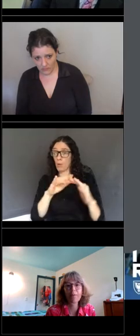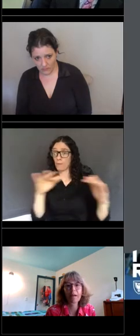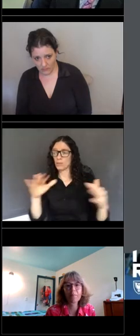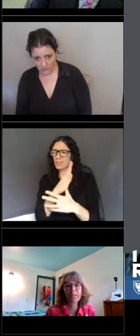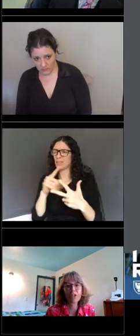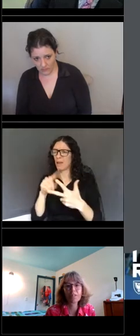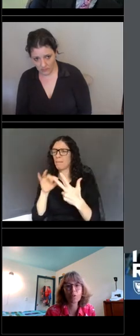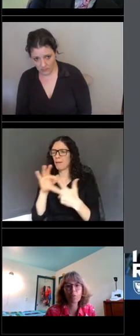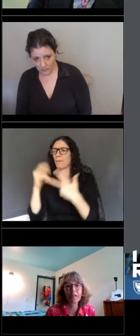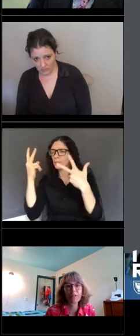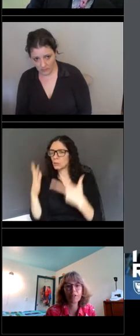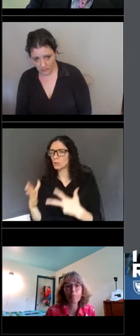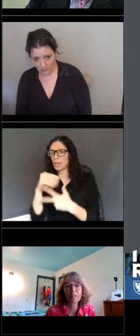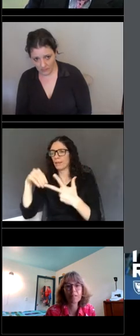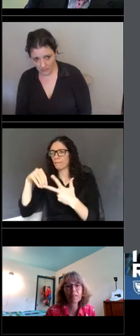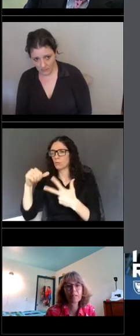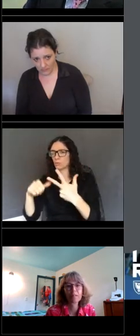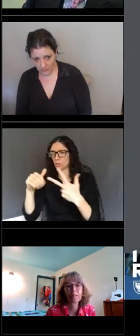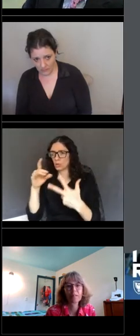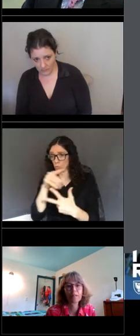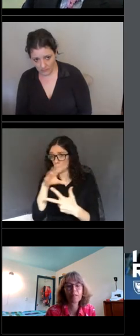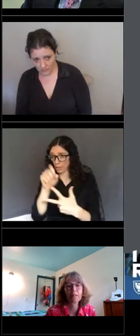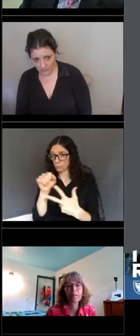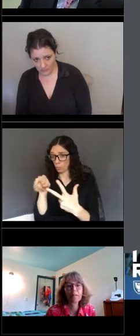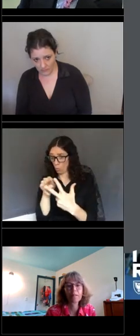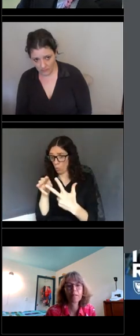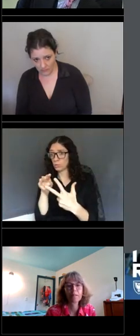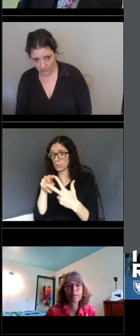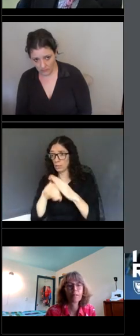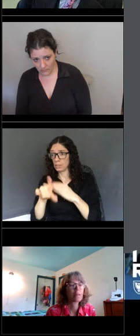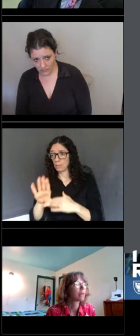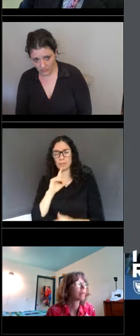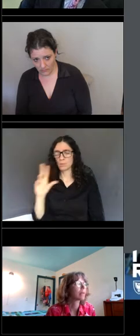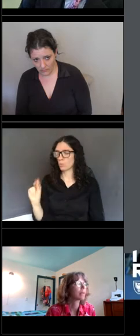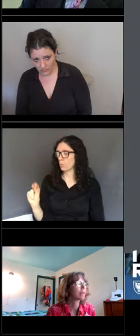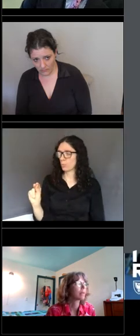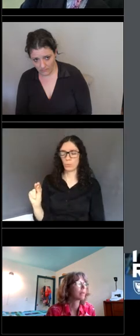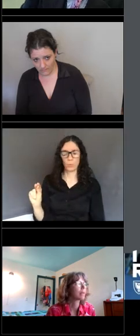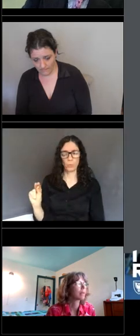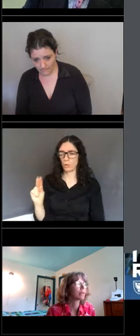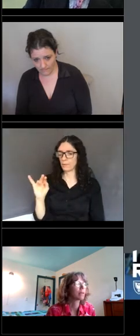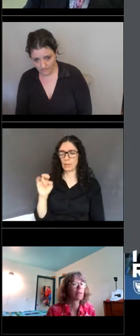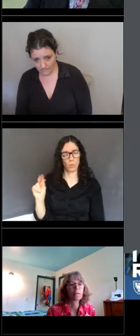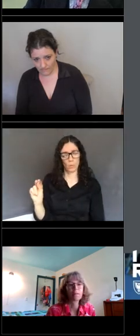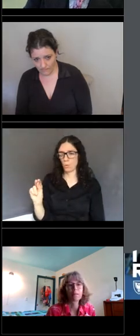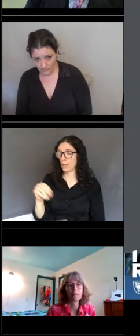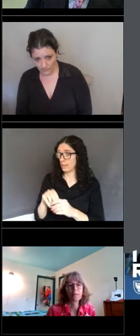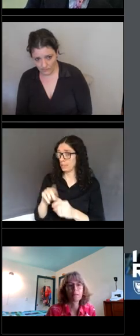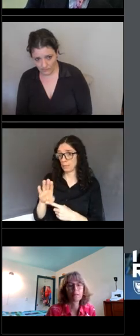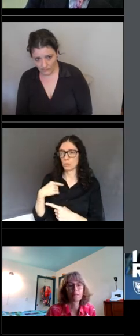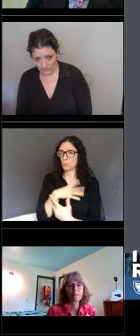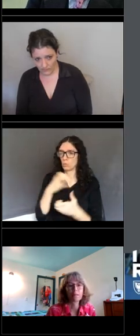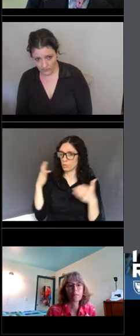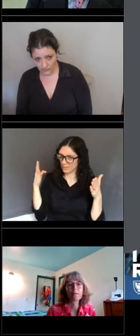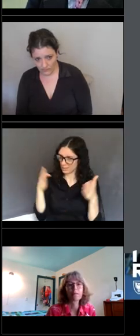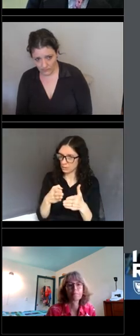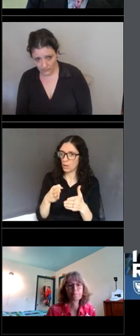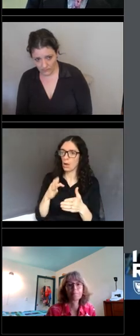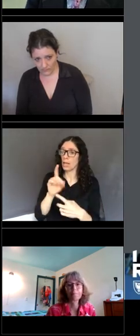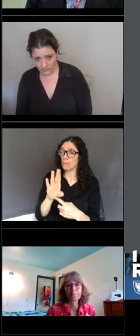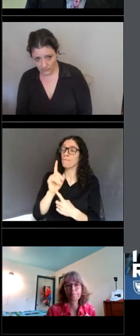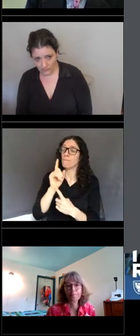type recommendations as well in your database? Not in the database. We wanted to concentrate and maintain it just to be solely for